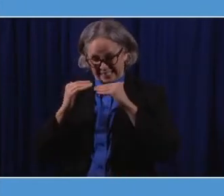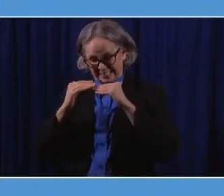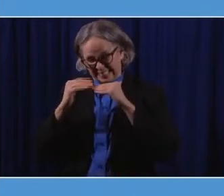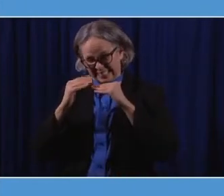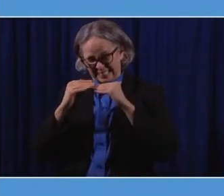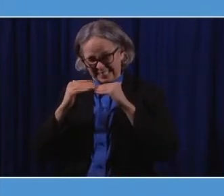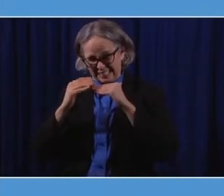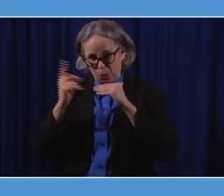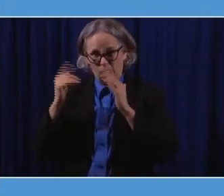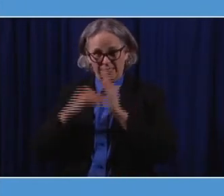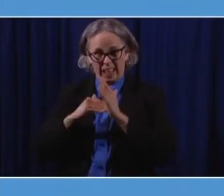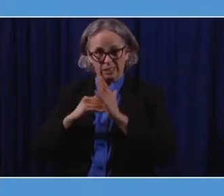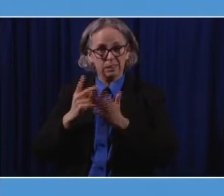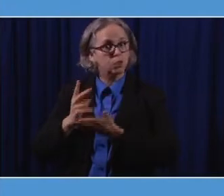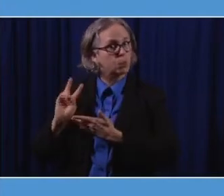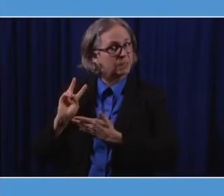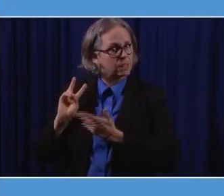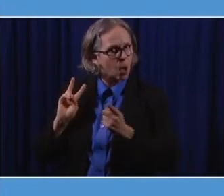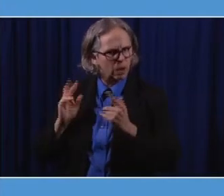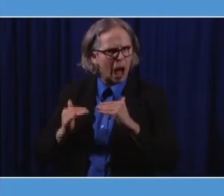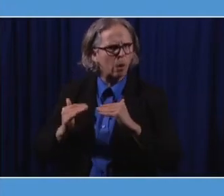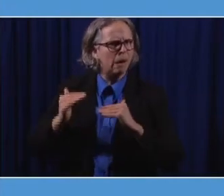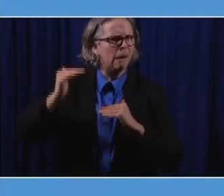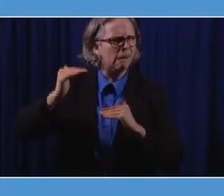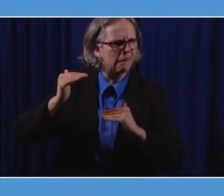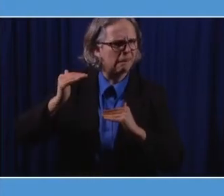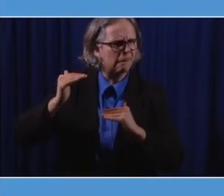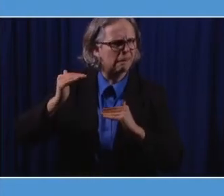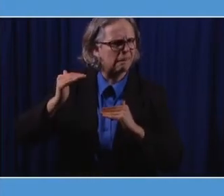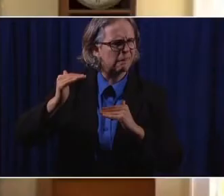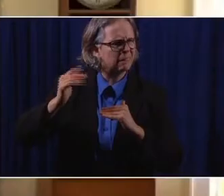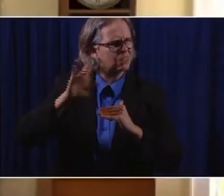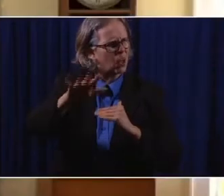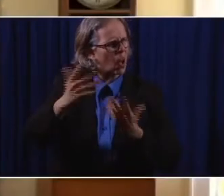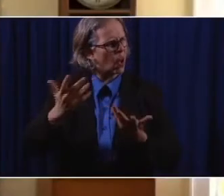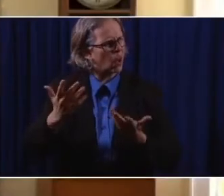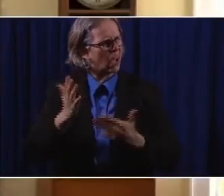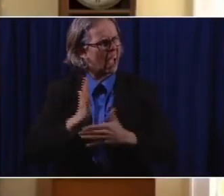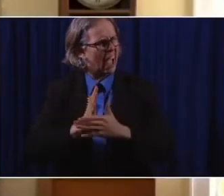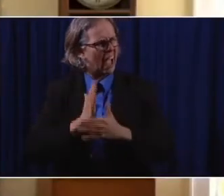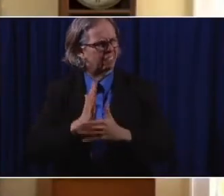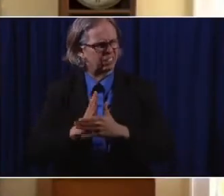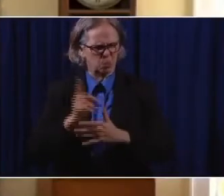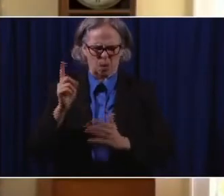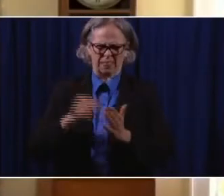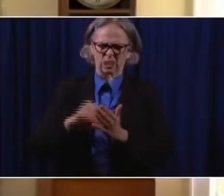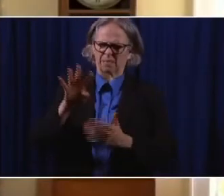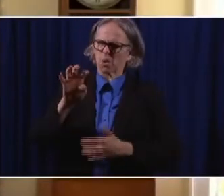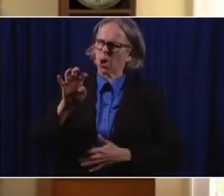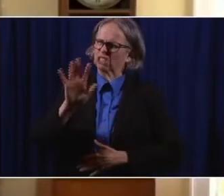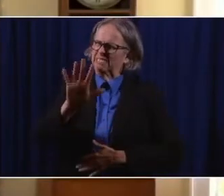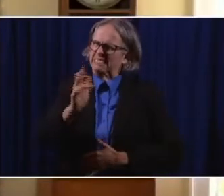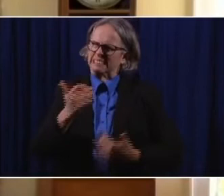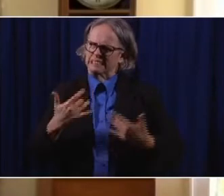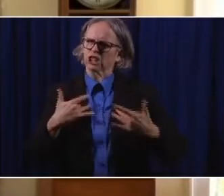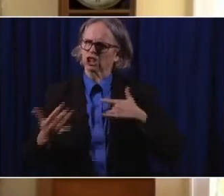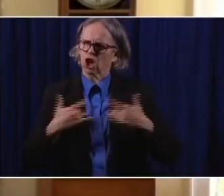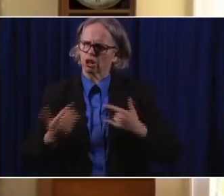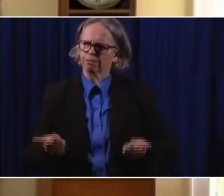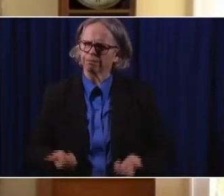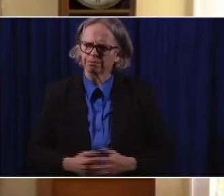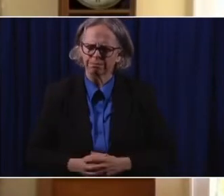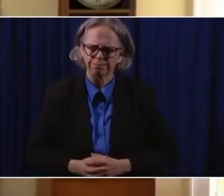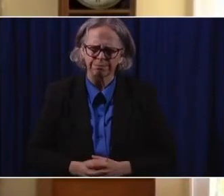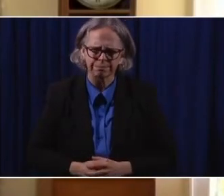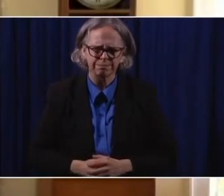ago. So we've gone up quite dramatically in several weeks. Let's look at the